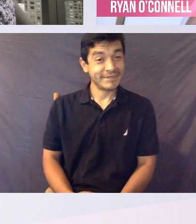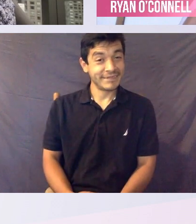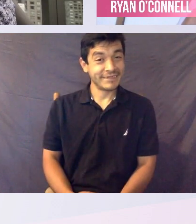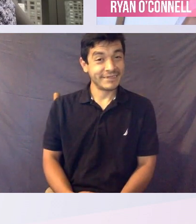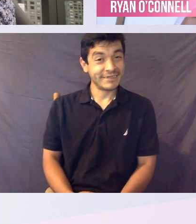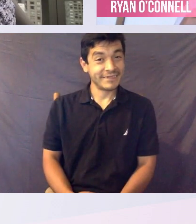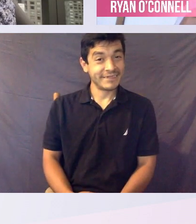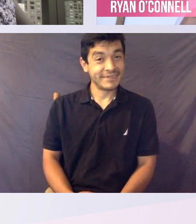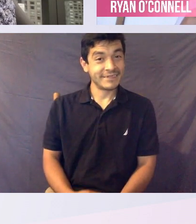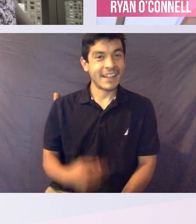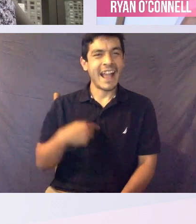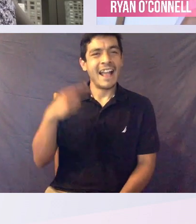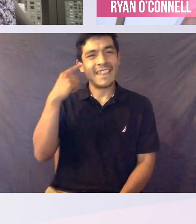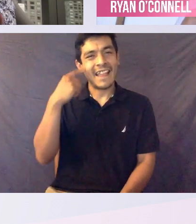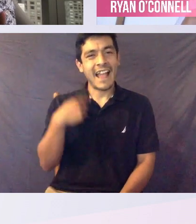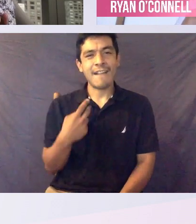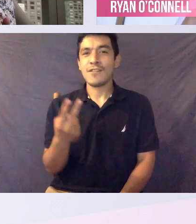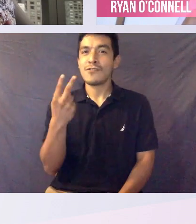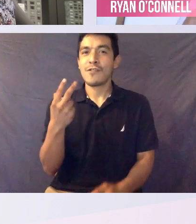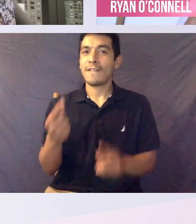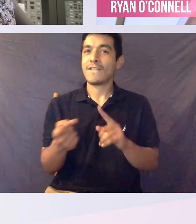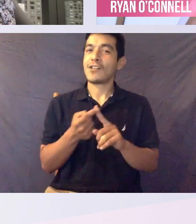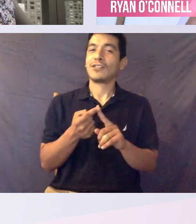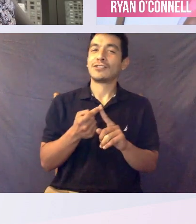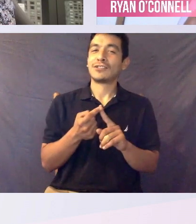I feel like I have two firsts.